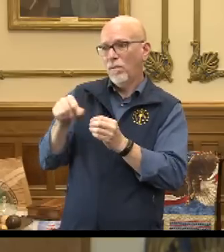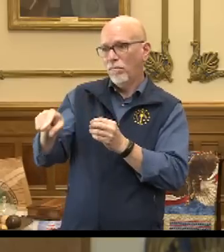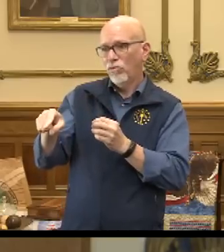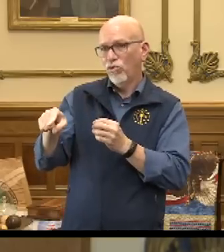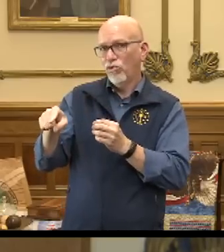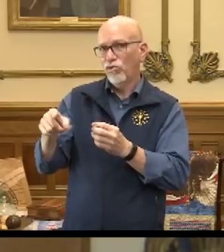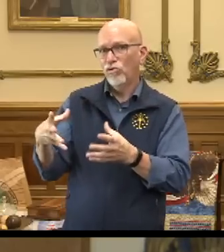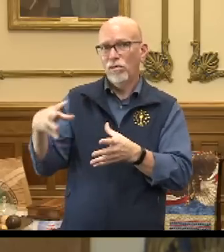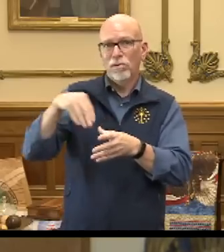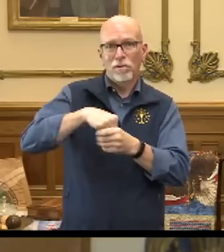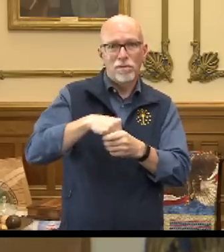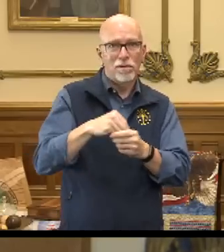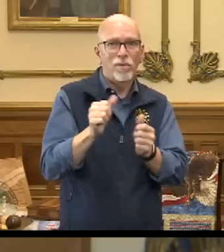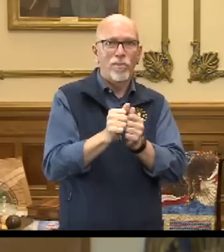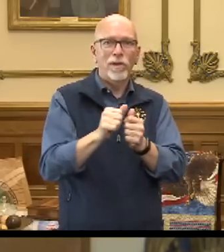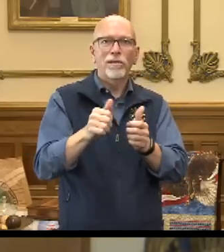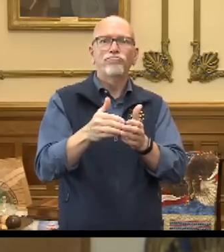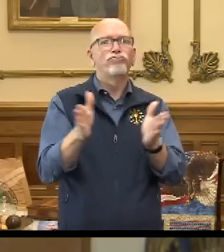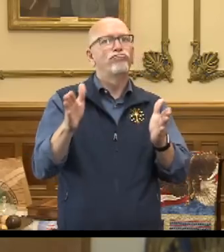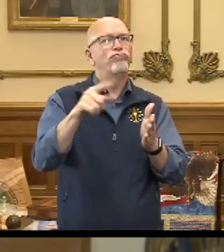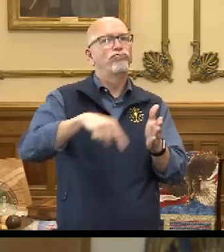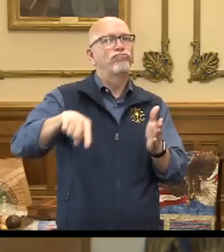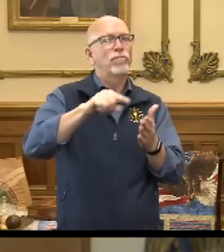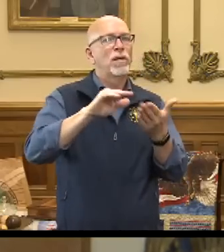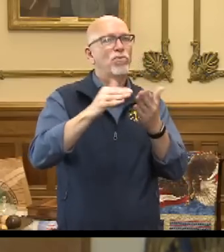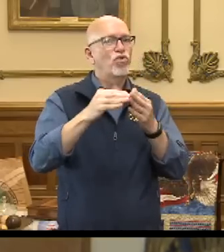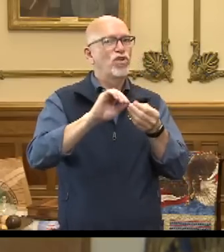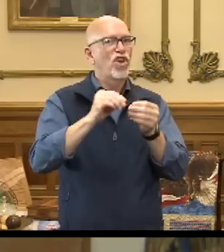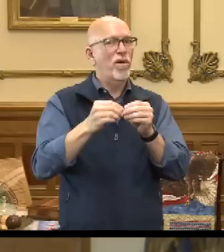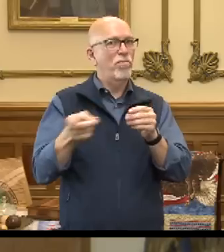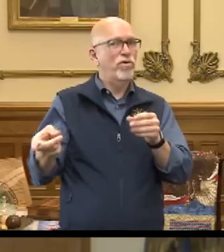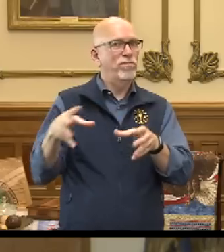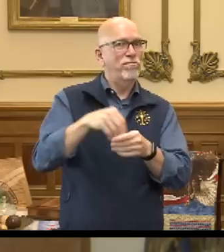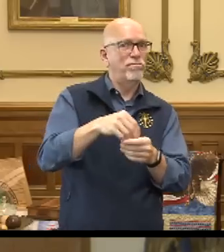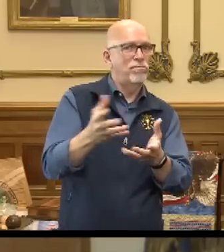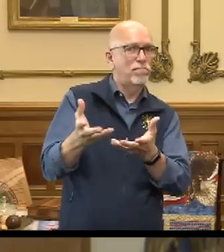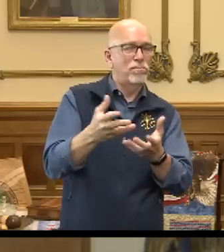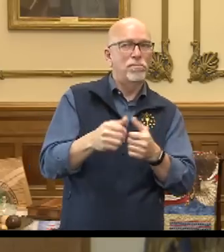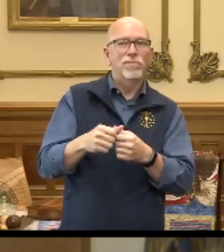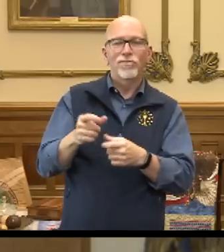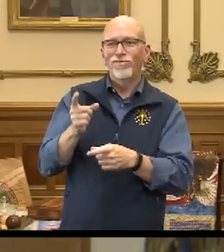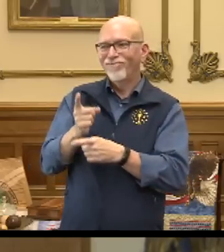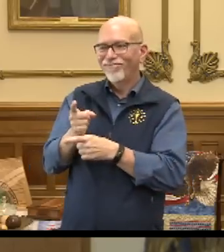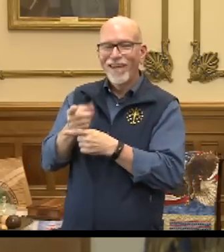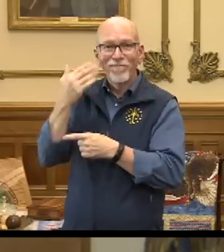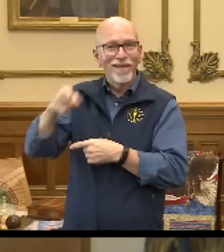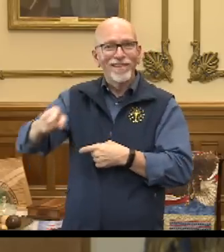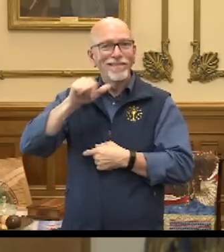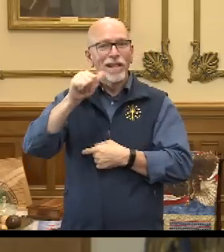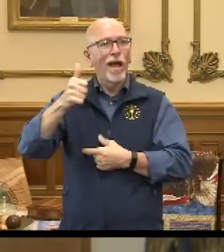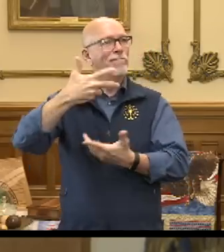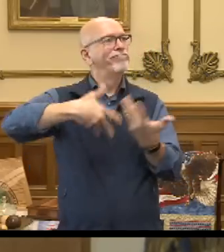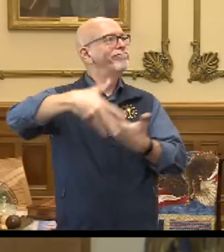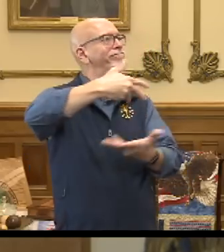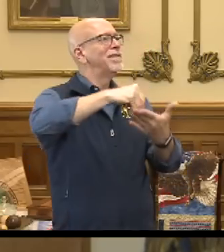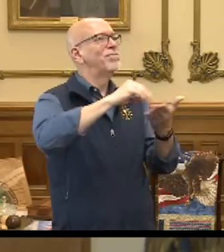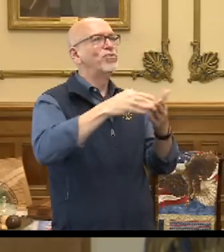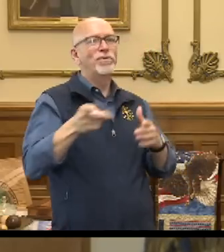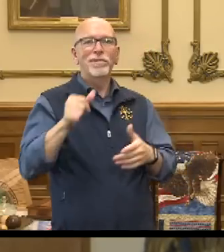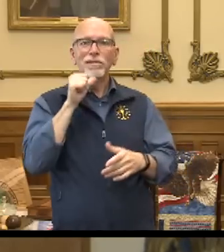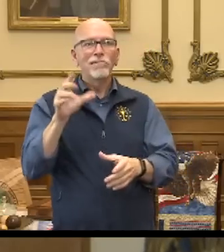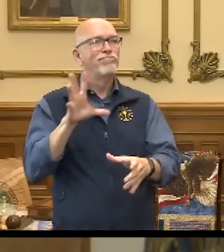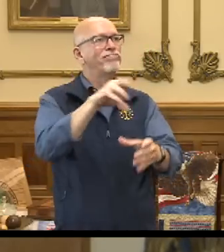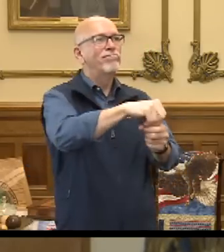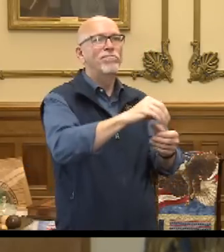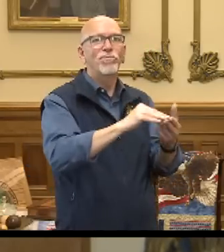taken into account to the community numbers? Is that right? Yeah. Okay. They're not technically, walking around the community. They're not actively